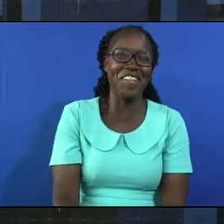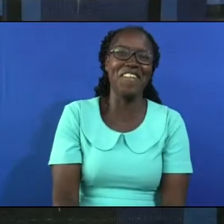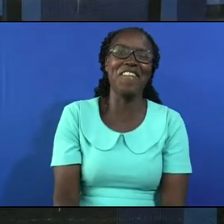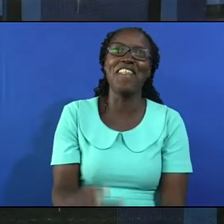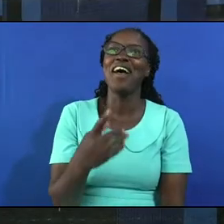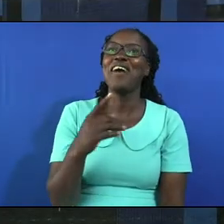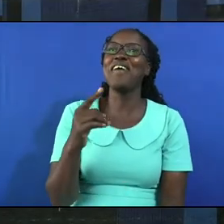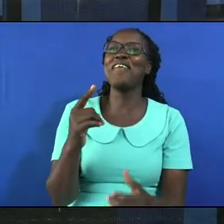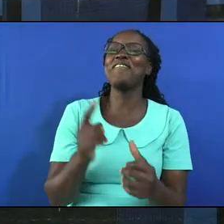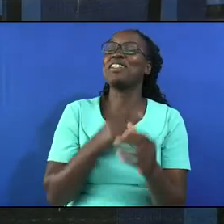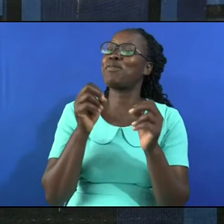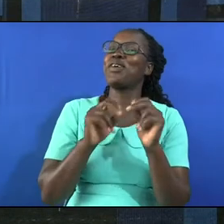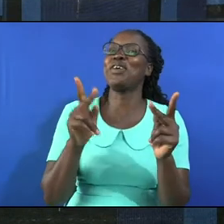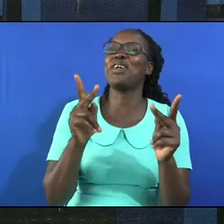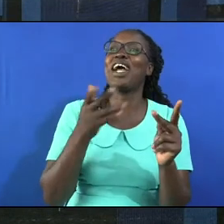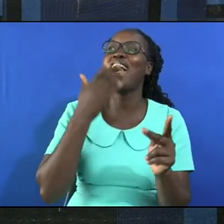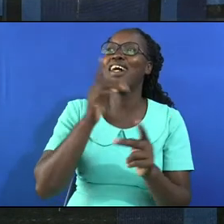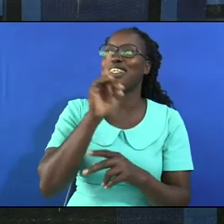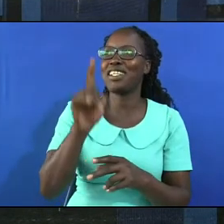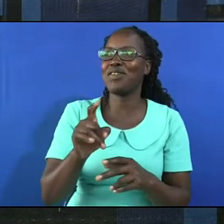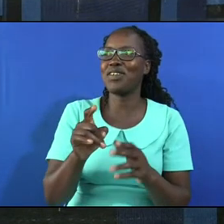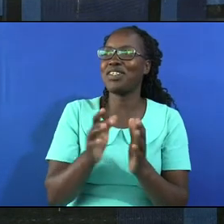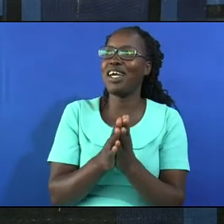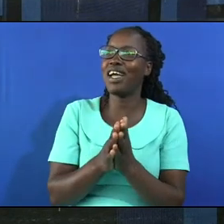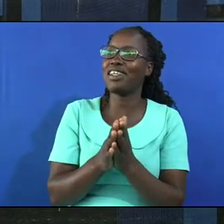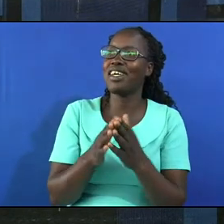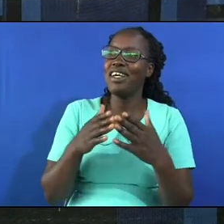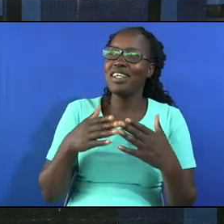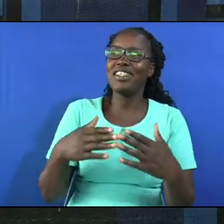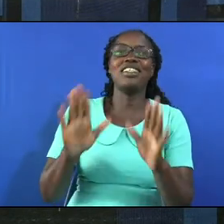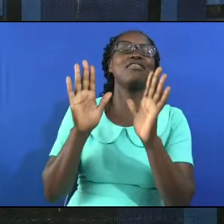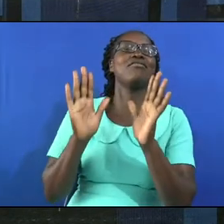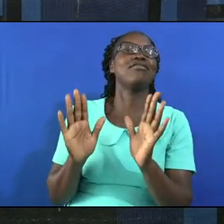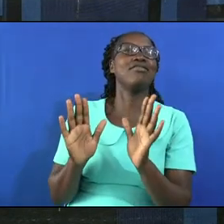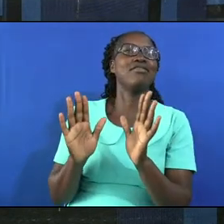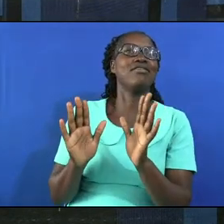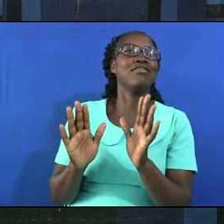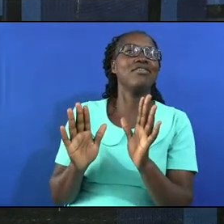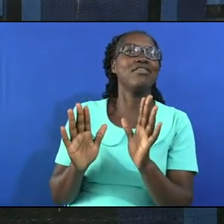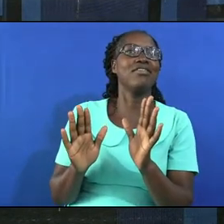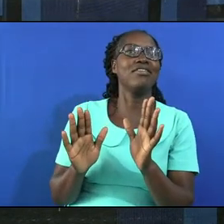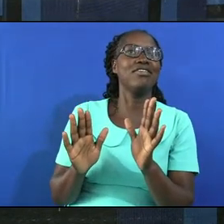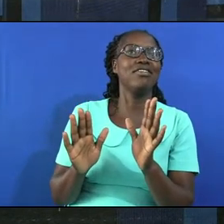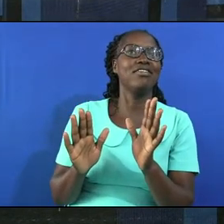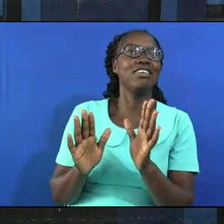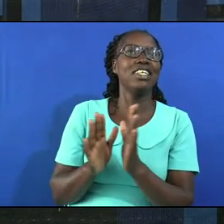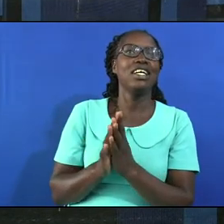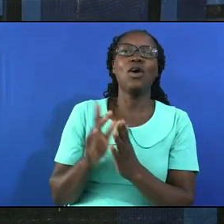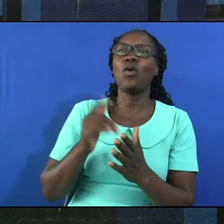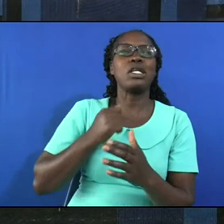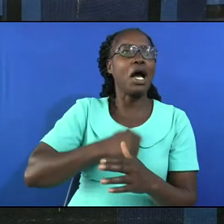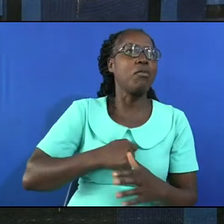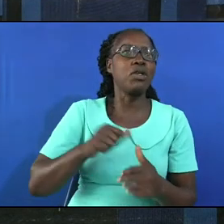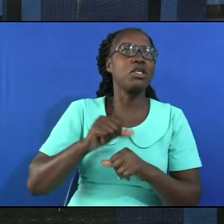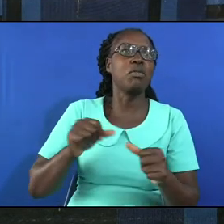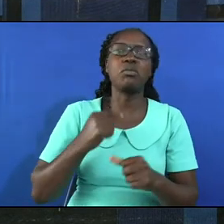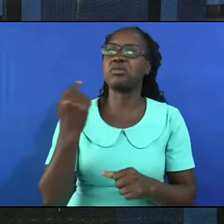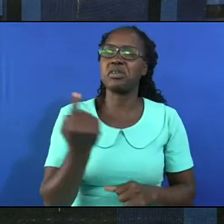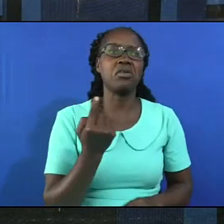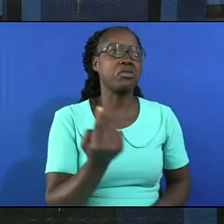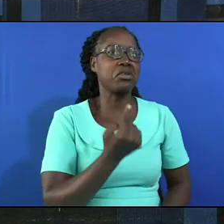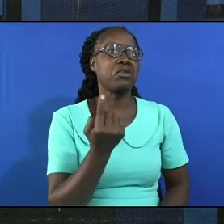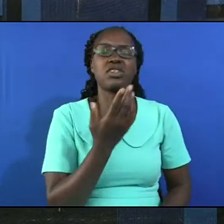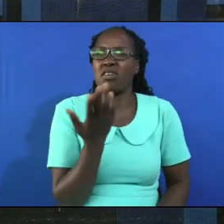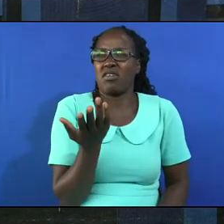I mean, first be okay, answer the question and get out of the stage. What is this all apology about, single